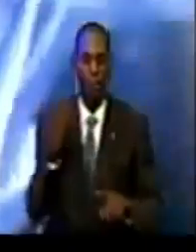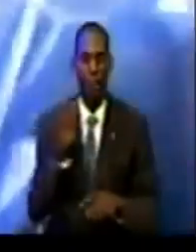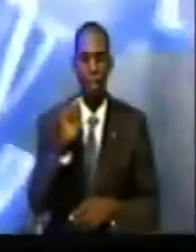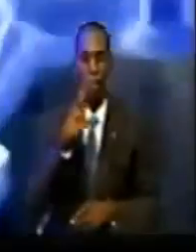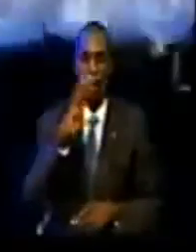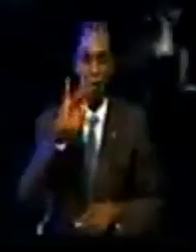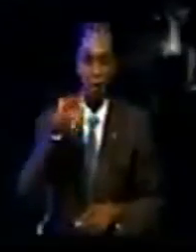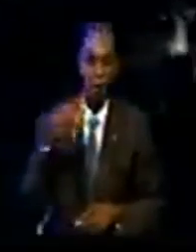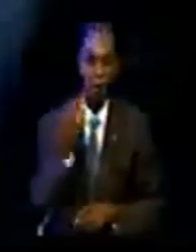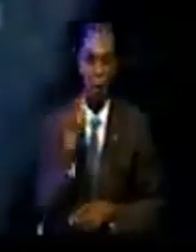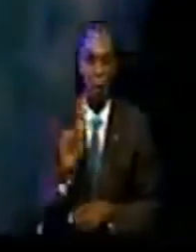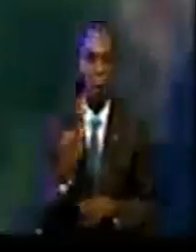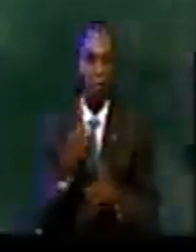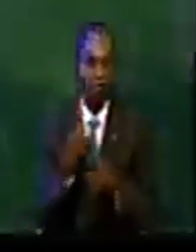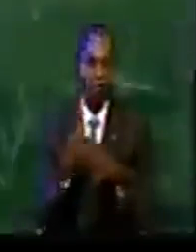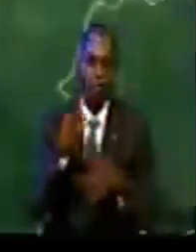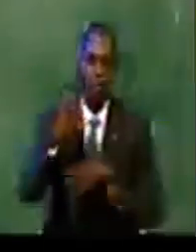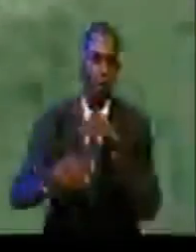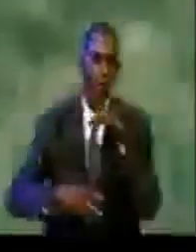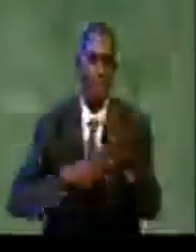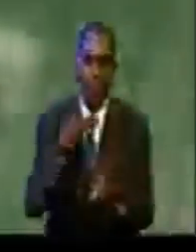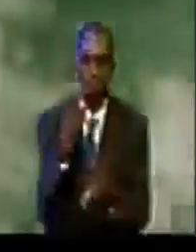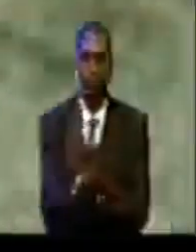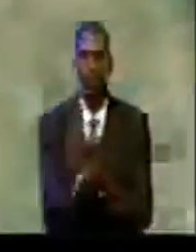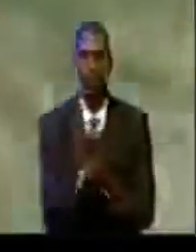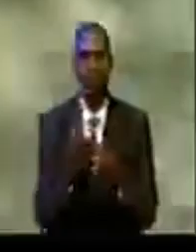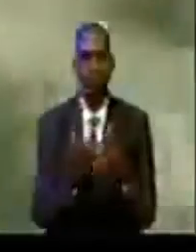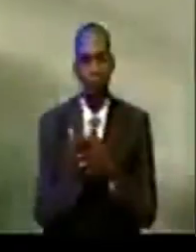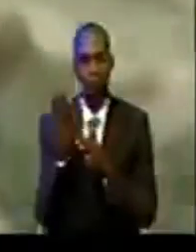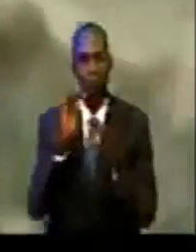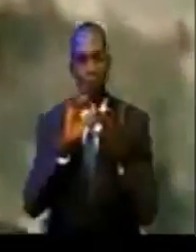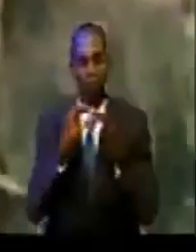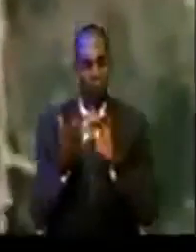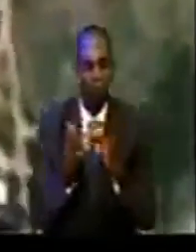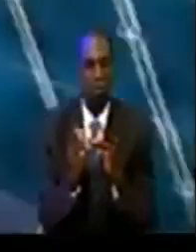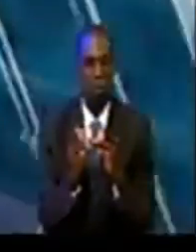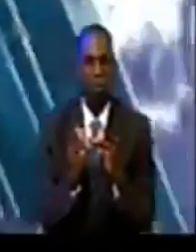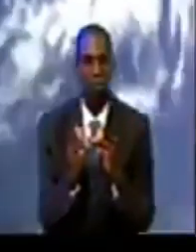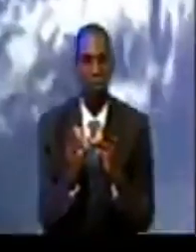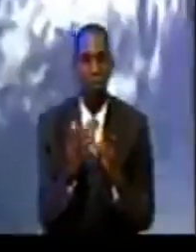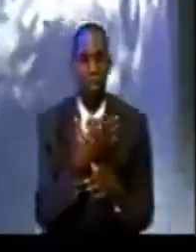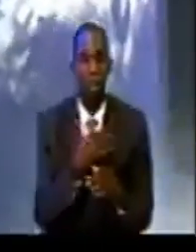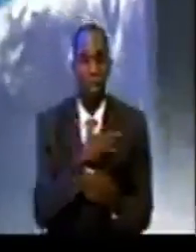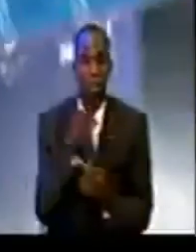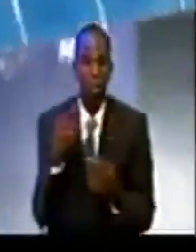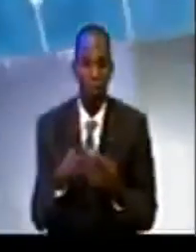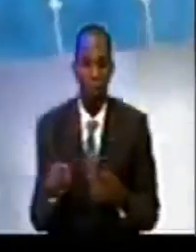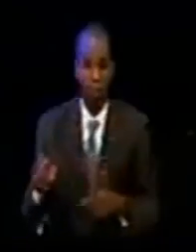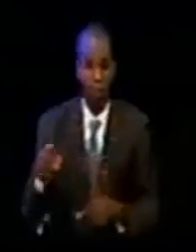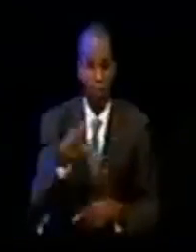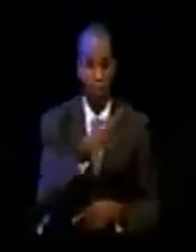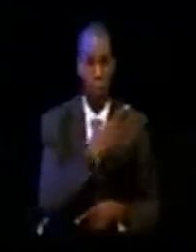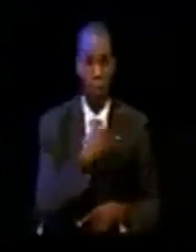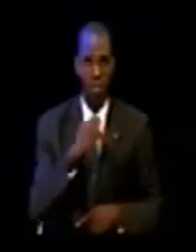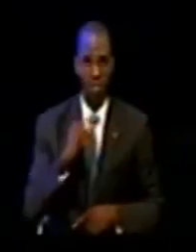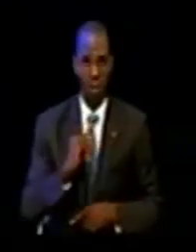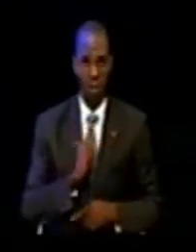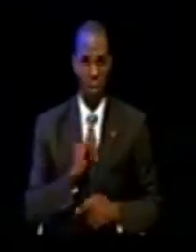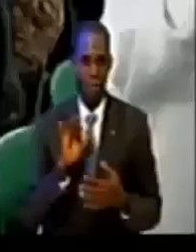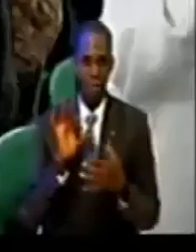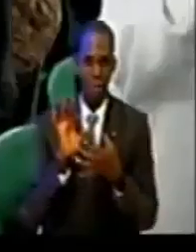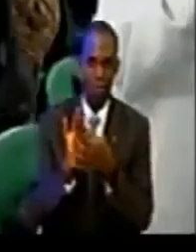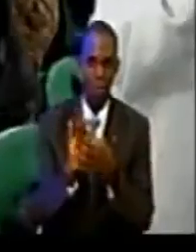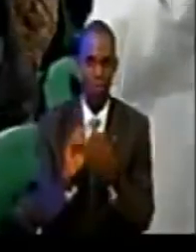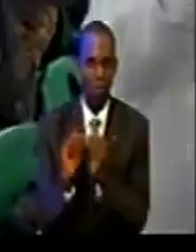for All, live from the Federal Capital Territory, Abuja, and directly to the world, via satellite and all our social media